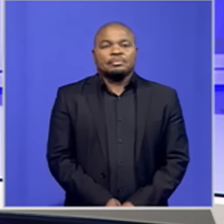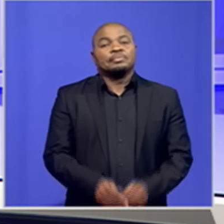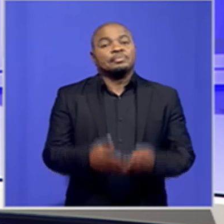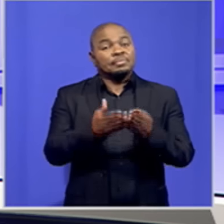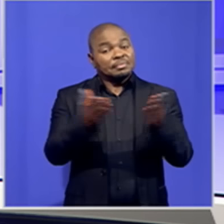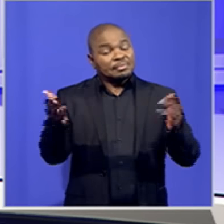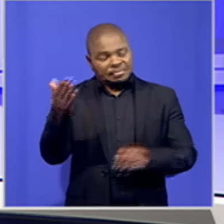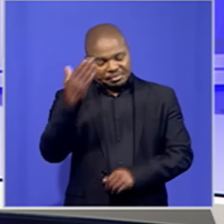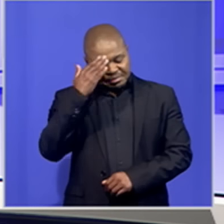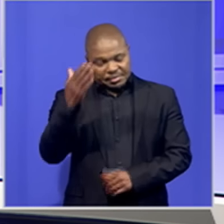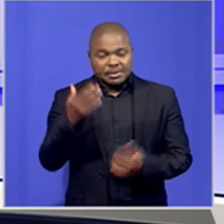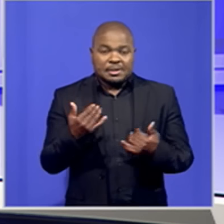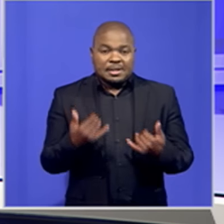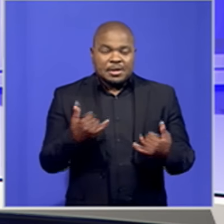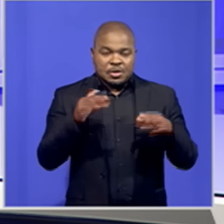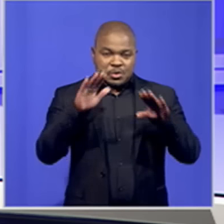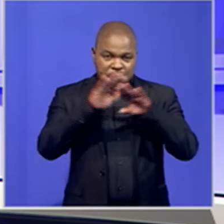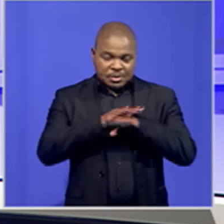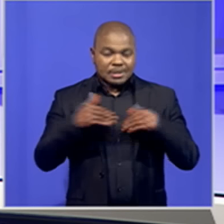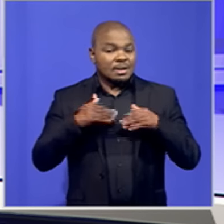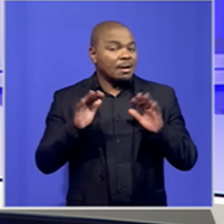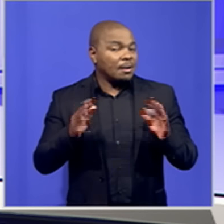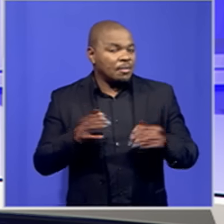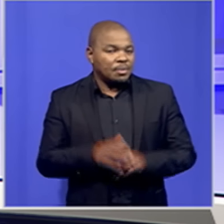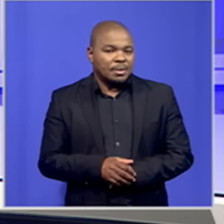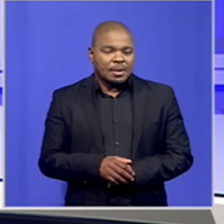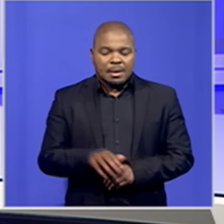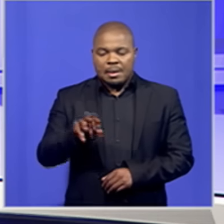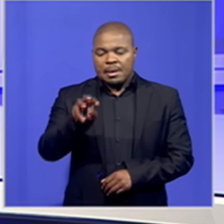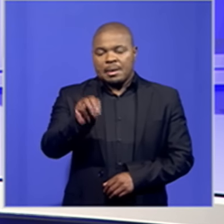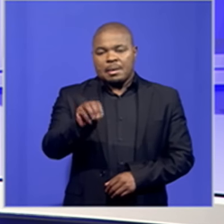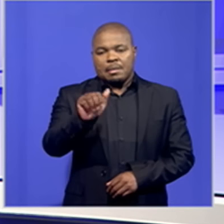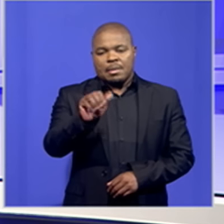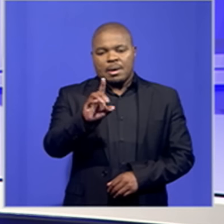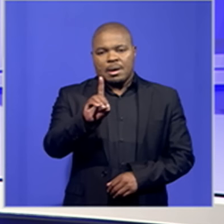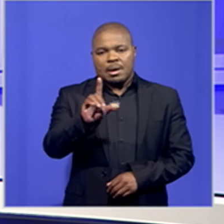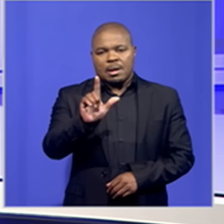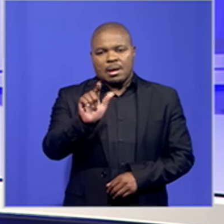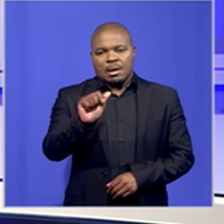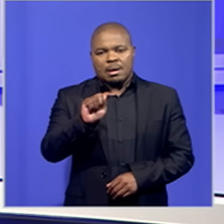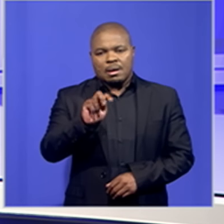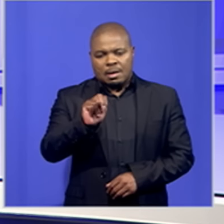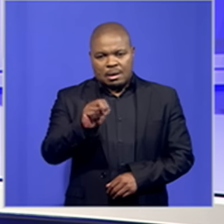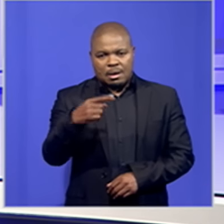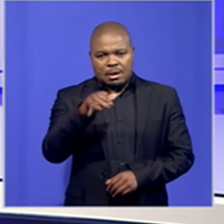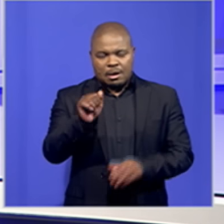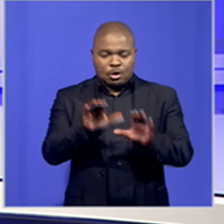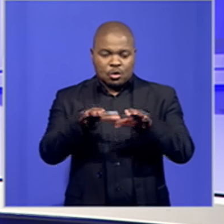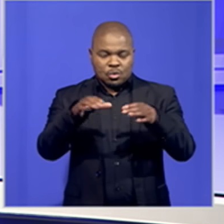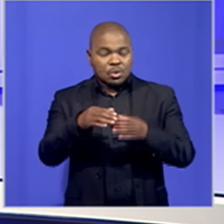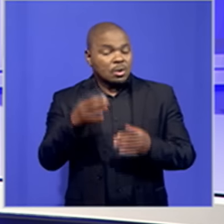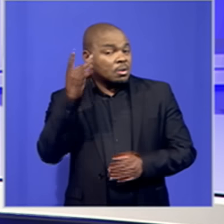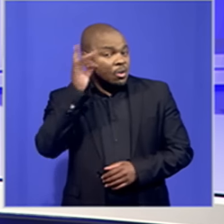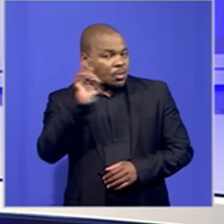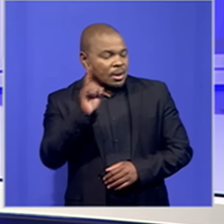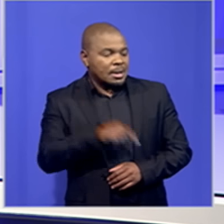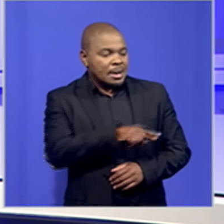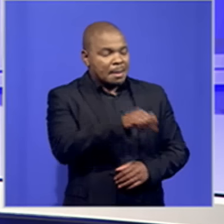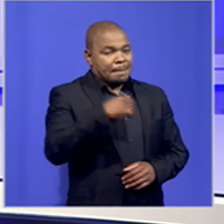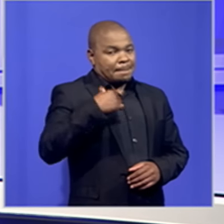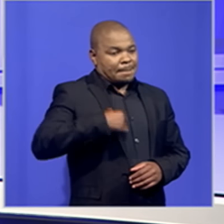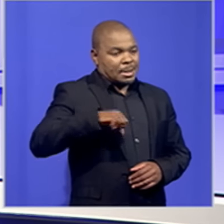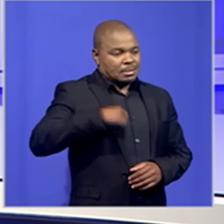Mogaetsho madume tsa maitsiweng ano re di sibula ka gore komishene ya Matlanga e utlwile gore lephata la sepodisi la Metro la Ekurhuleni le